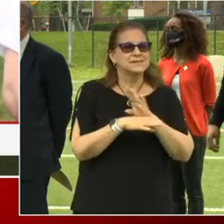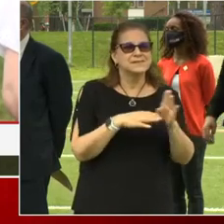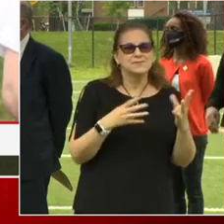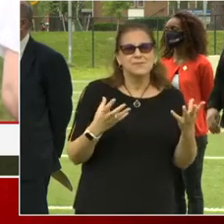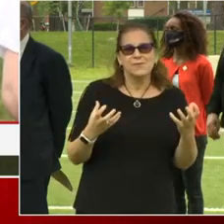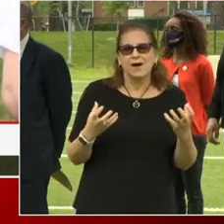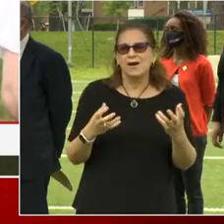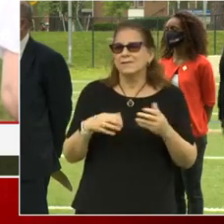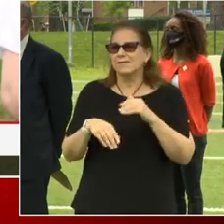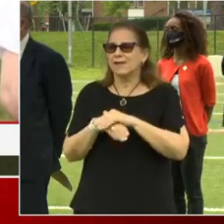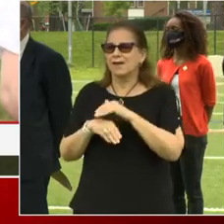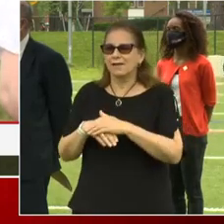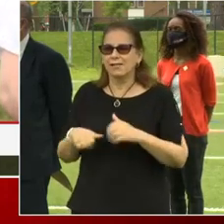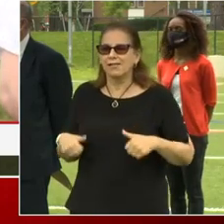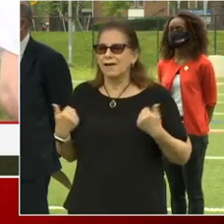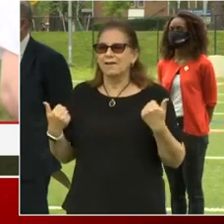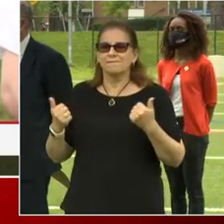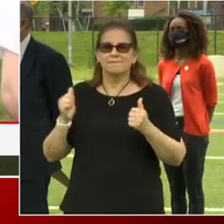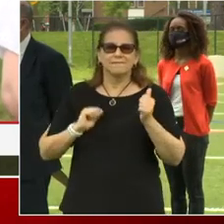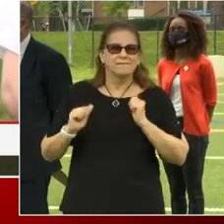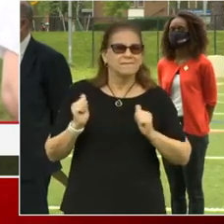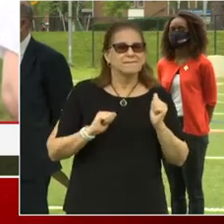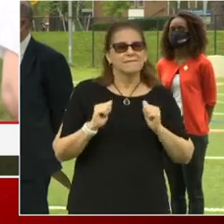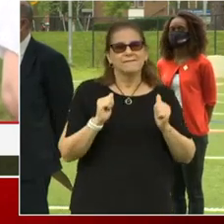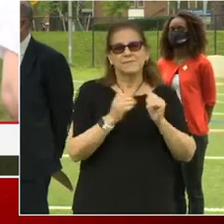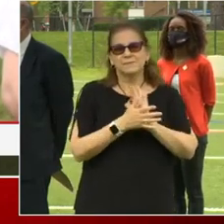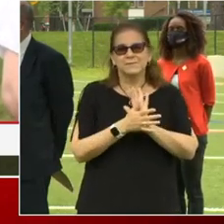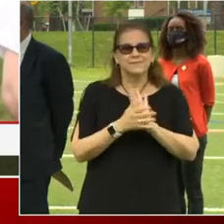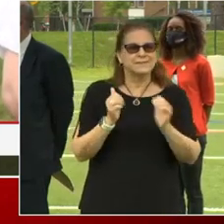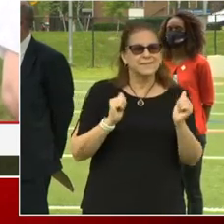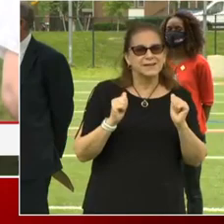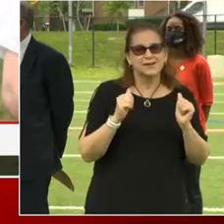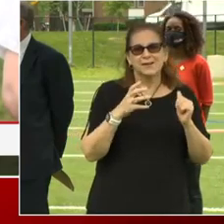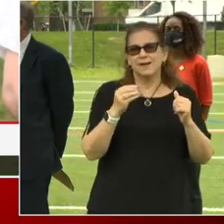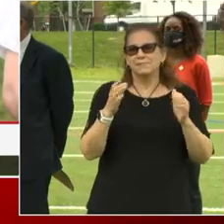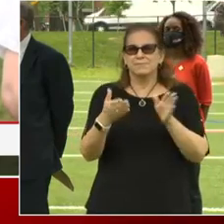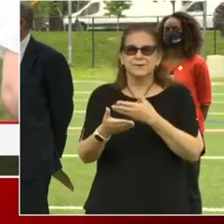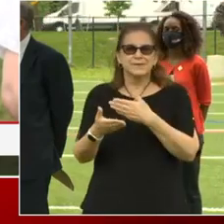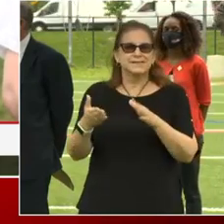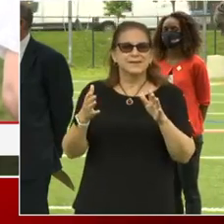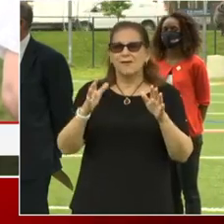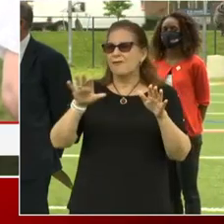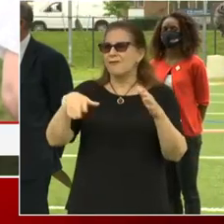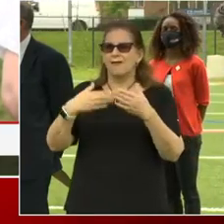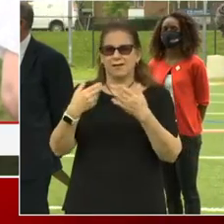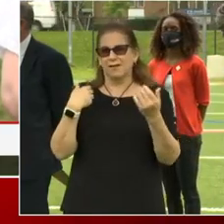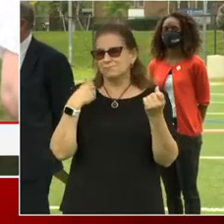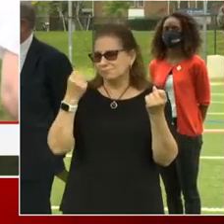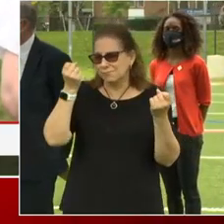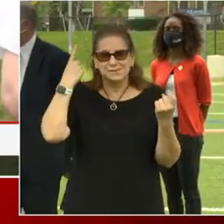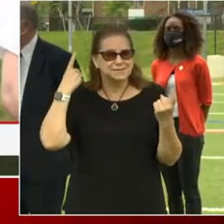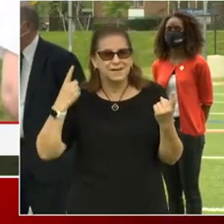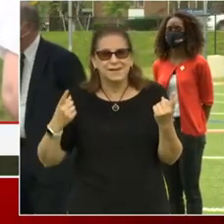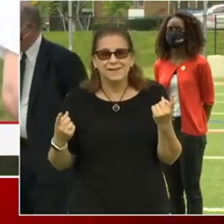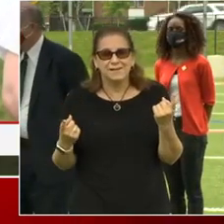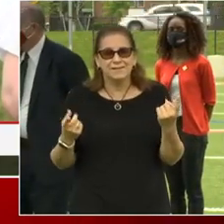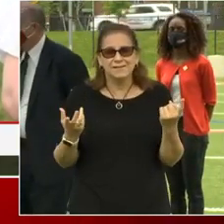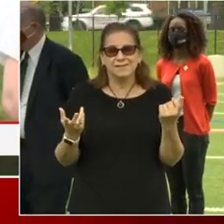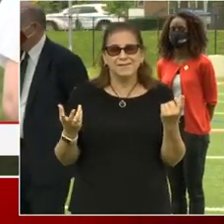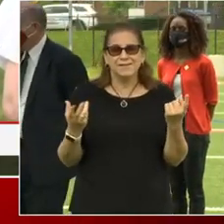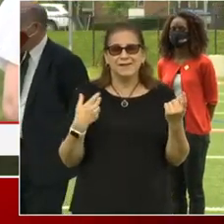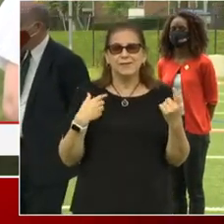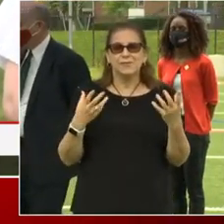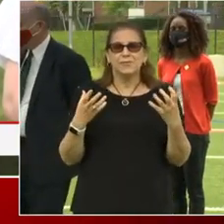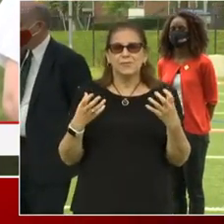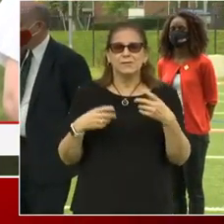operators were the first impacted, and they're the last to come back. So I get it. And so we want them